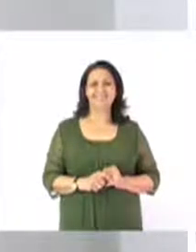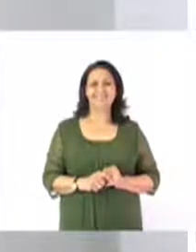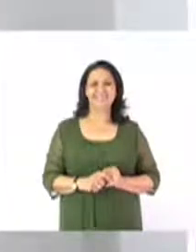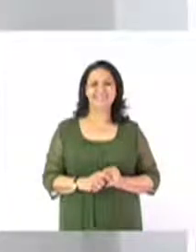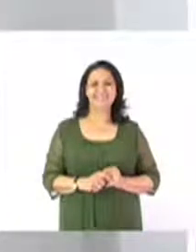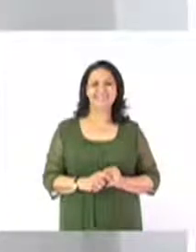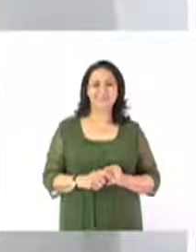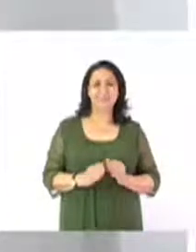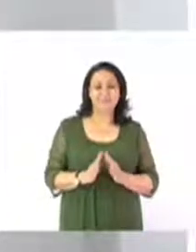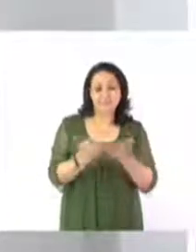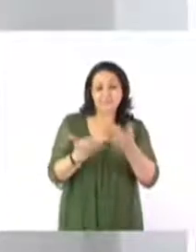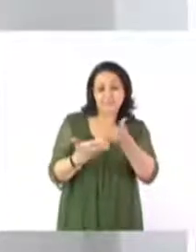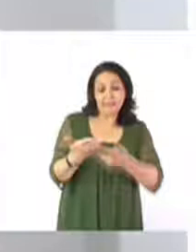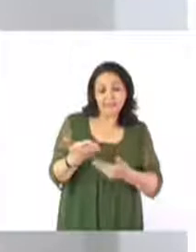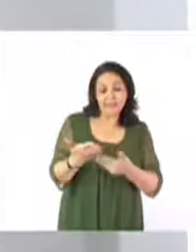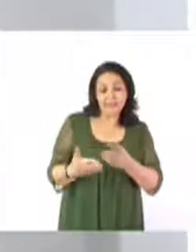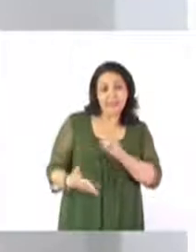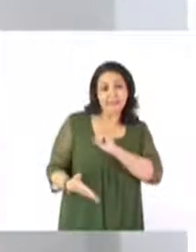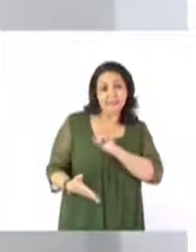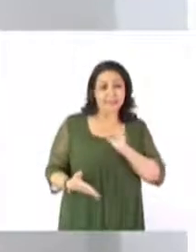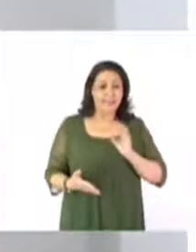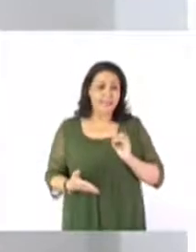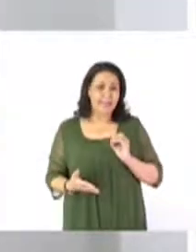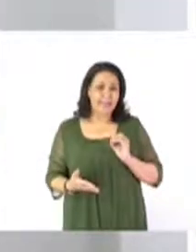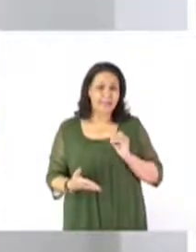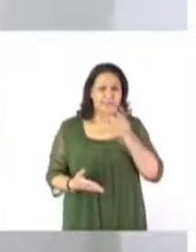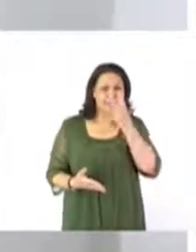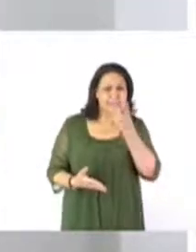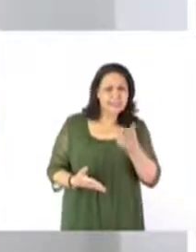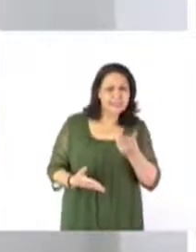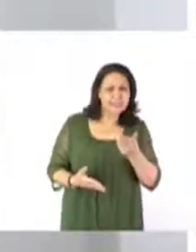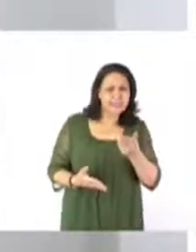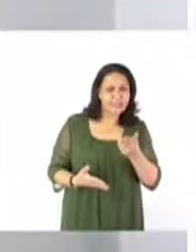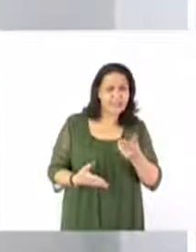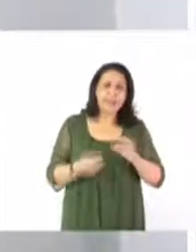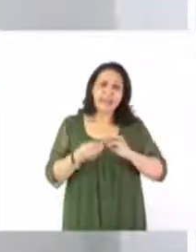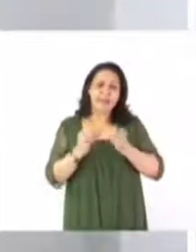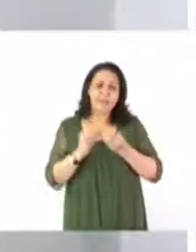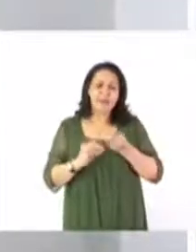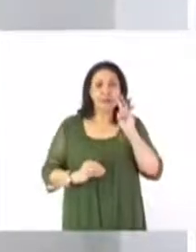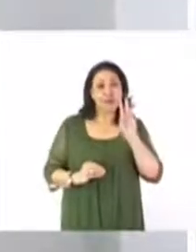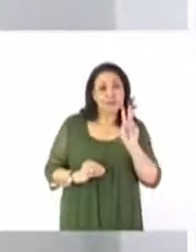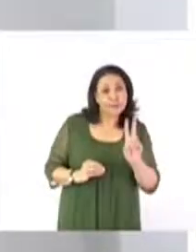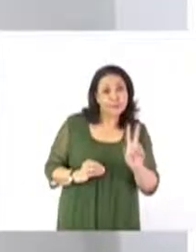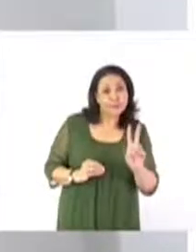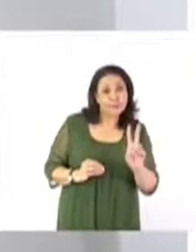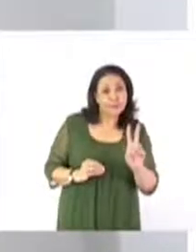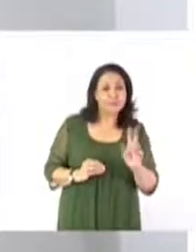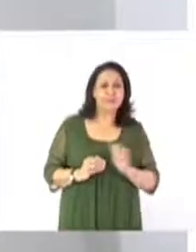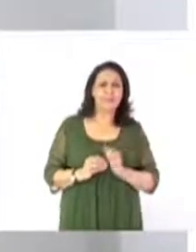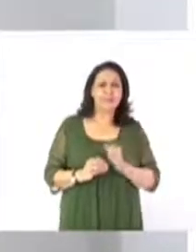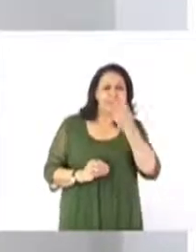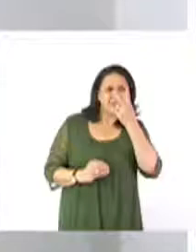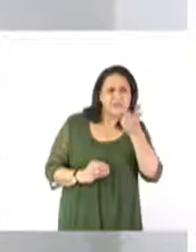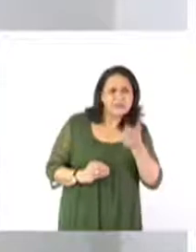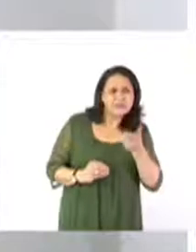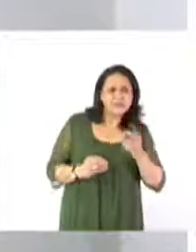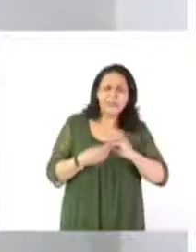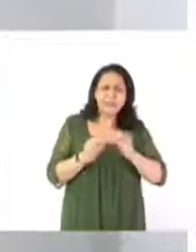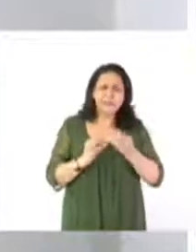On page 10, you will see that we have number 2. Do you see number